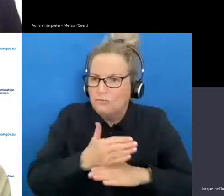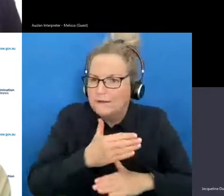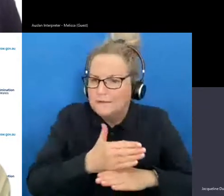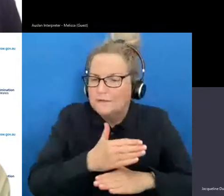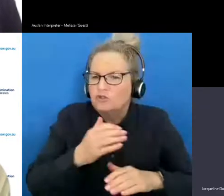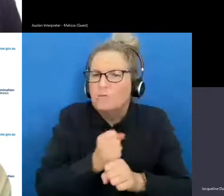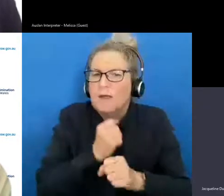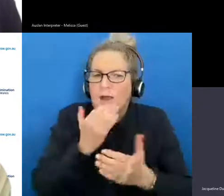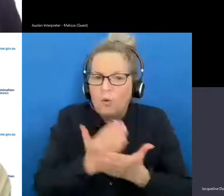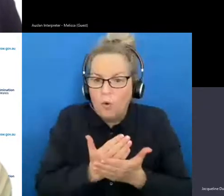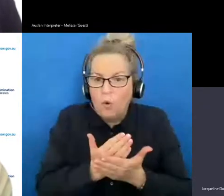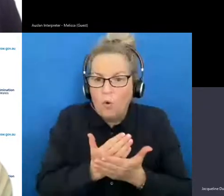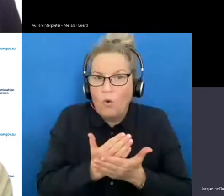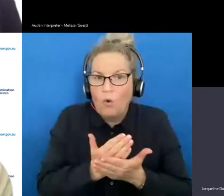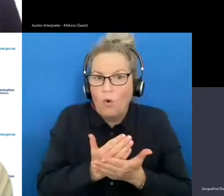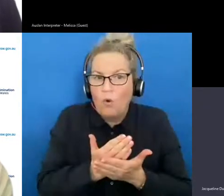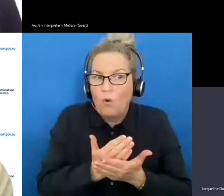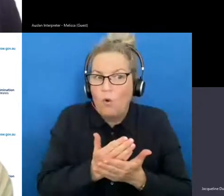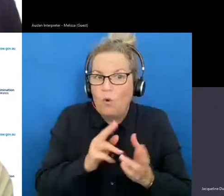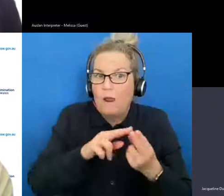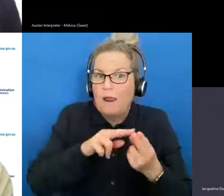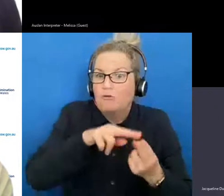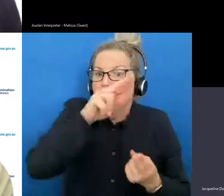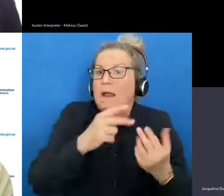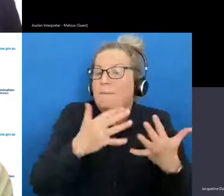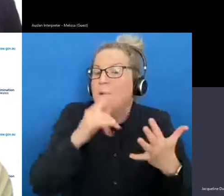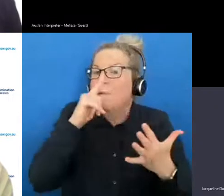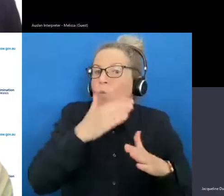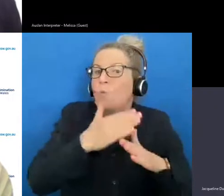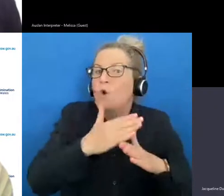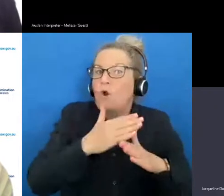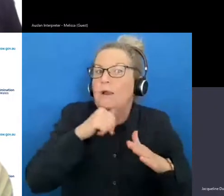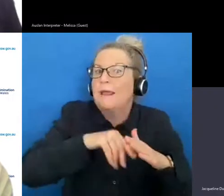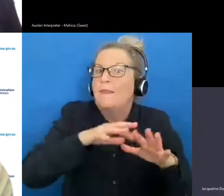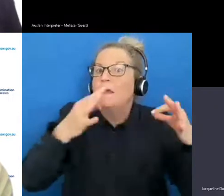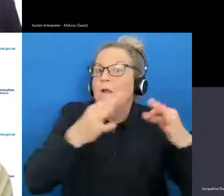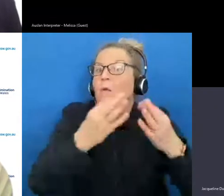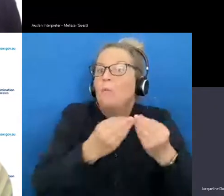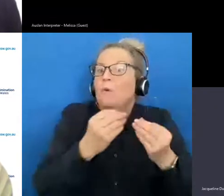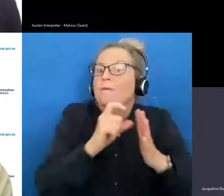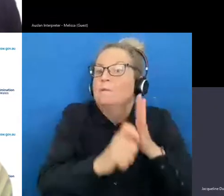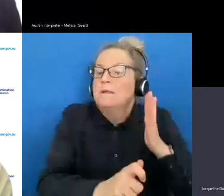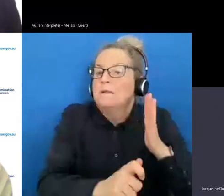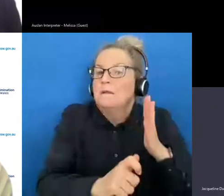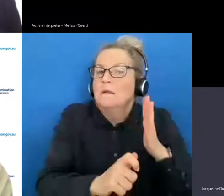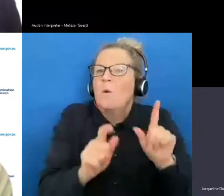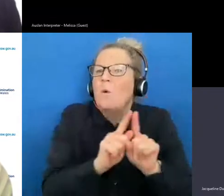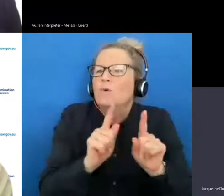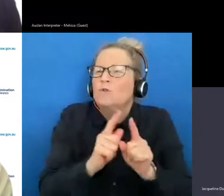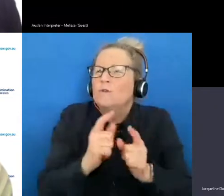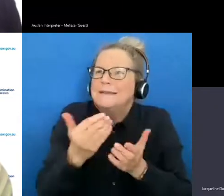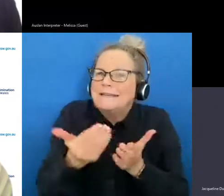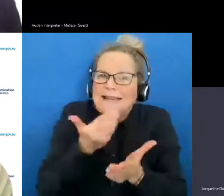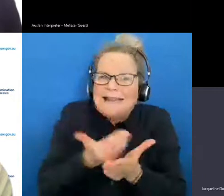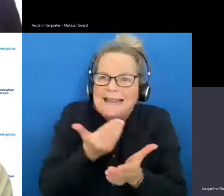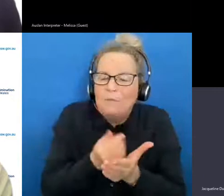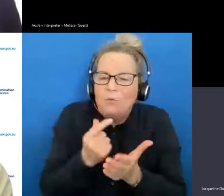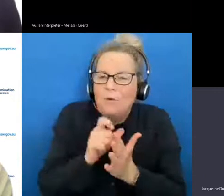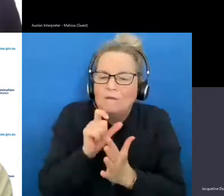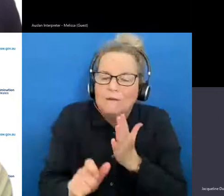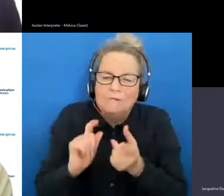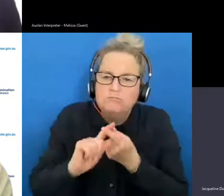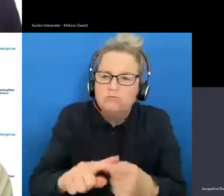that we do increase, not only increase our employment of people with disability, but increase our retention rates and development as well